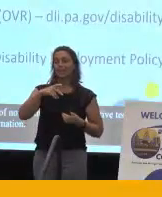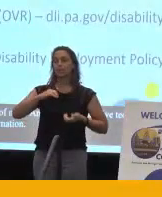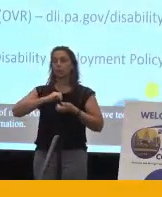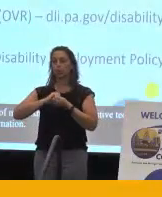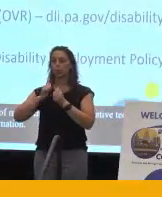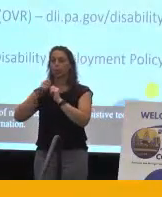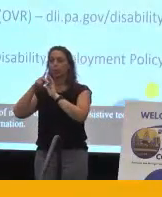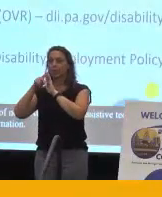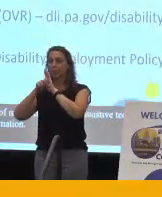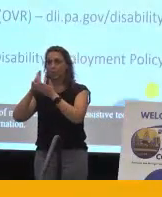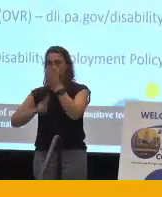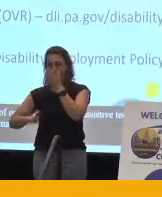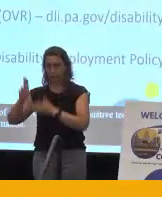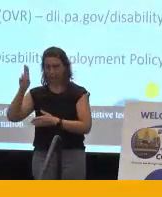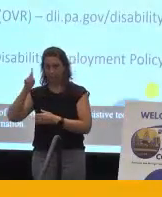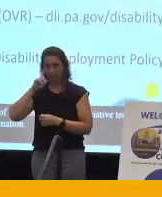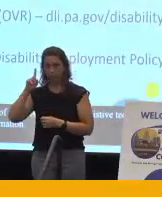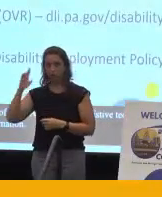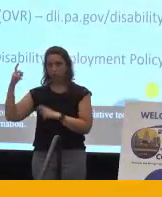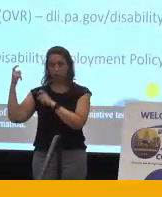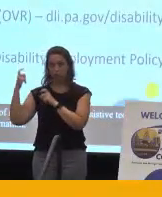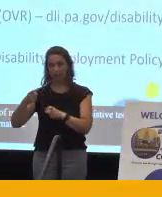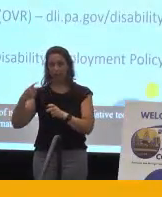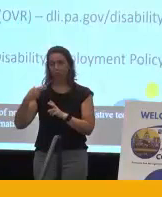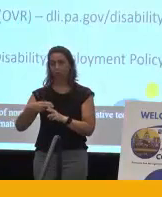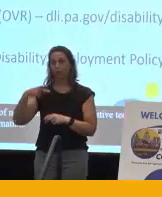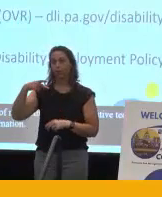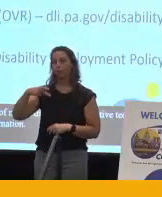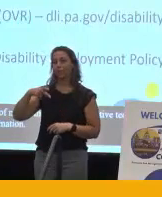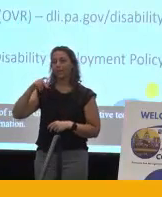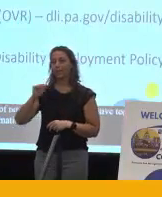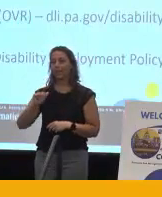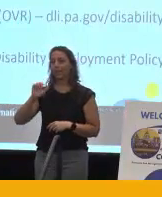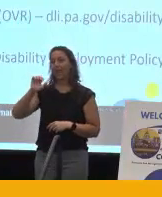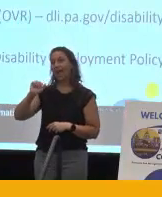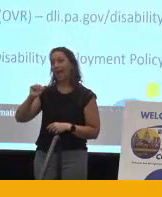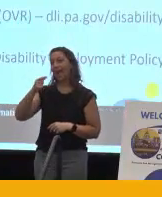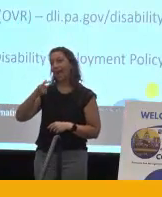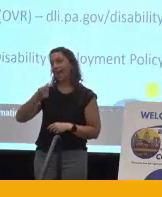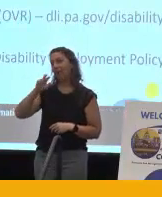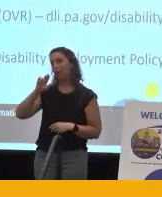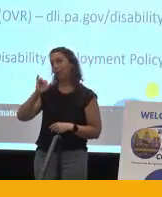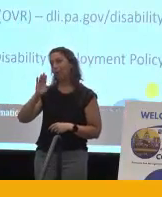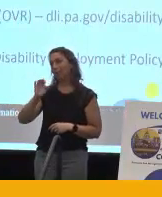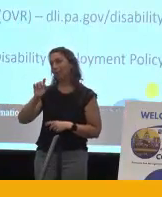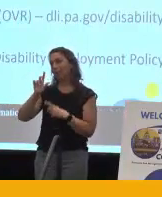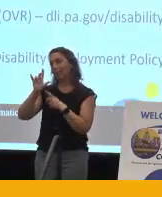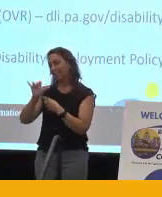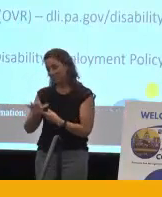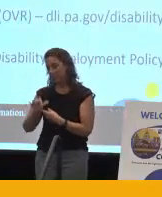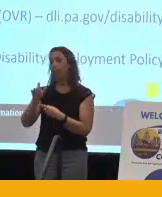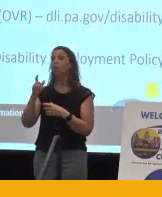State University for a grant for what's called PA Agribility, or Agribility PA, to keep farmers